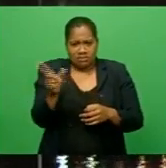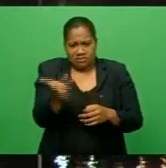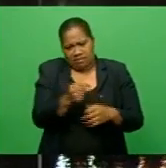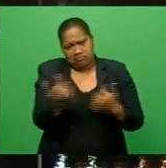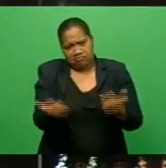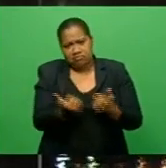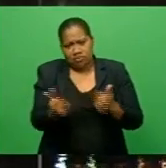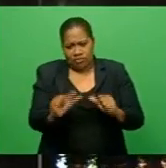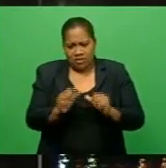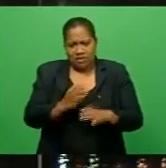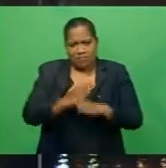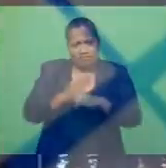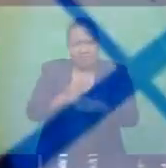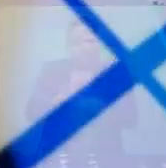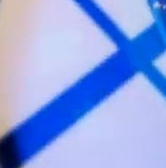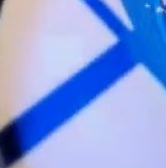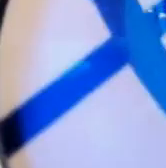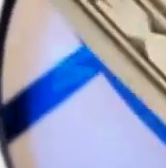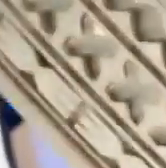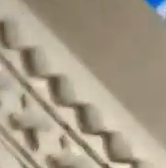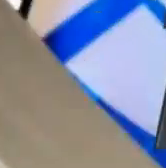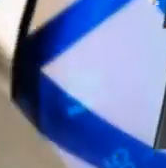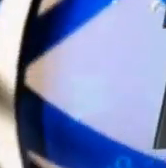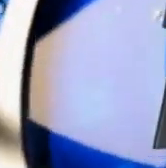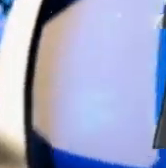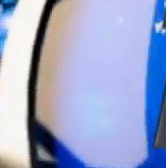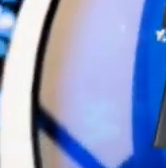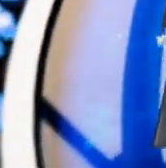against women and girls?